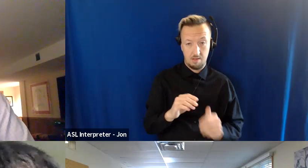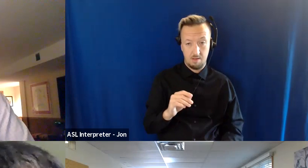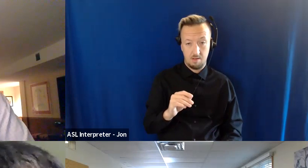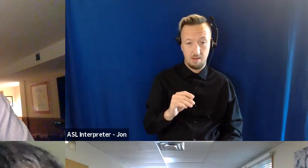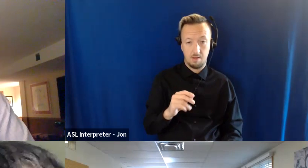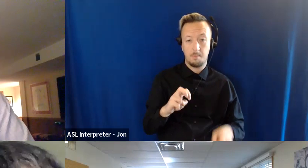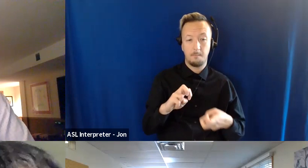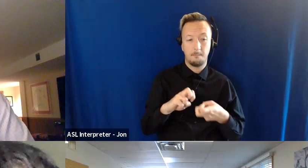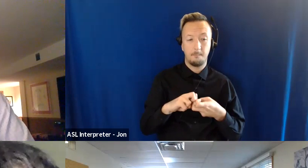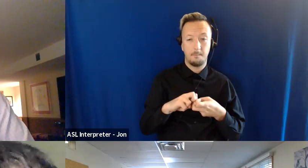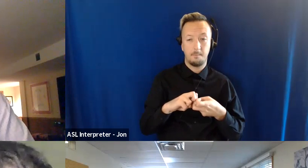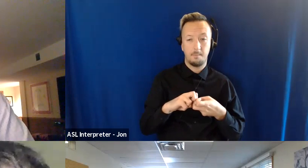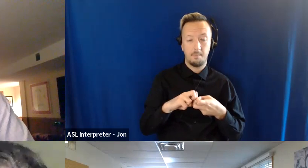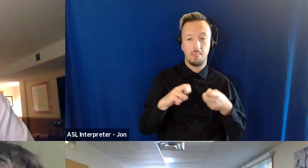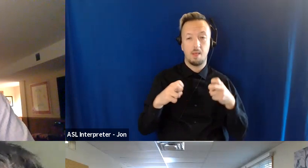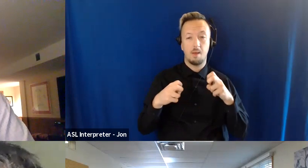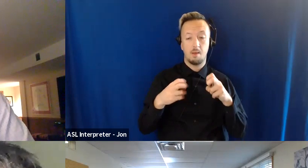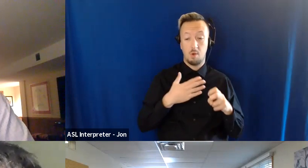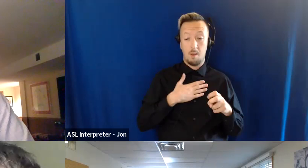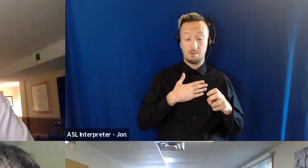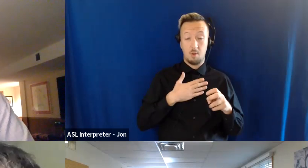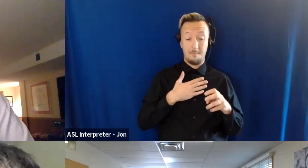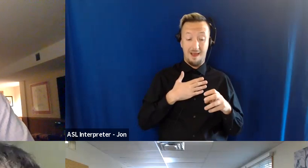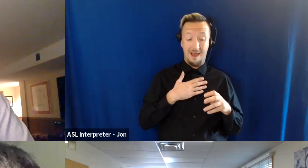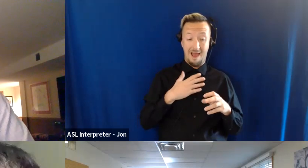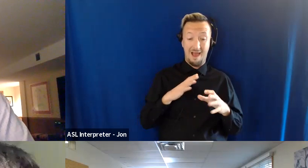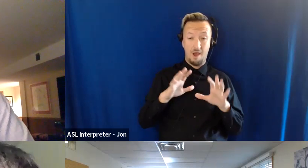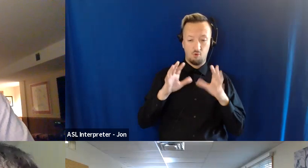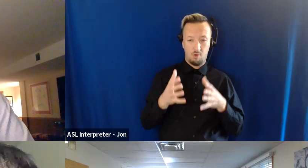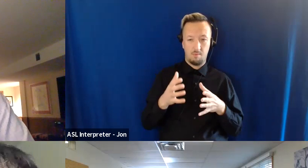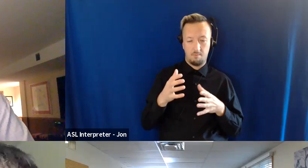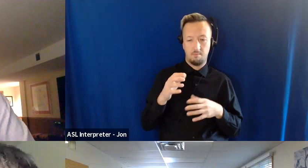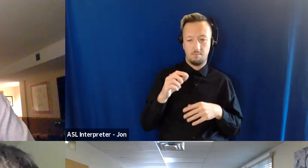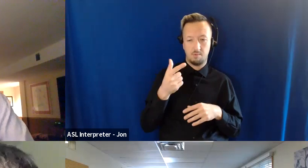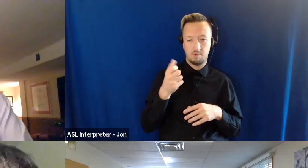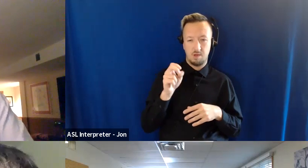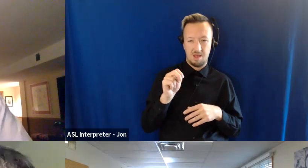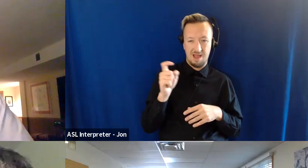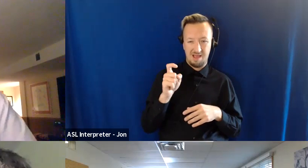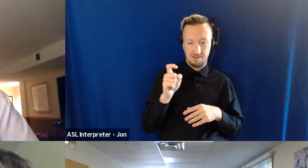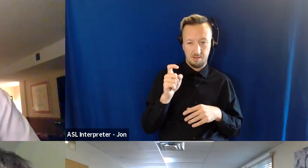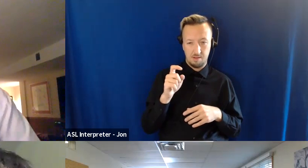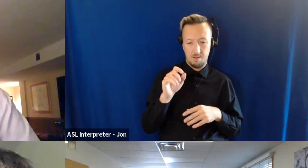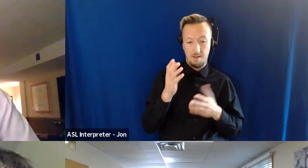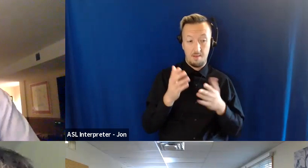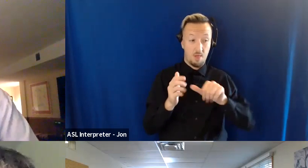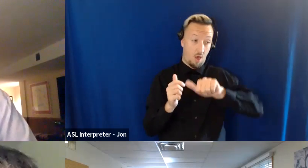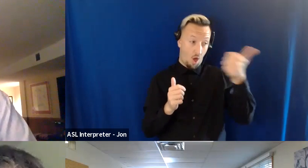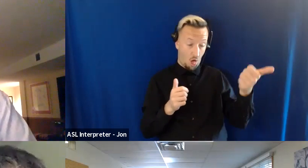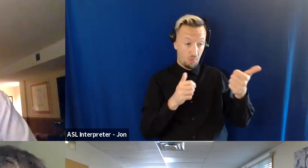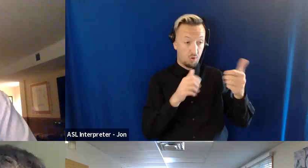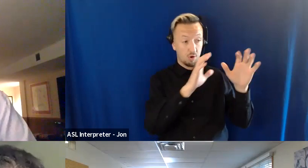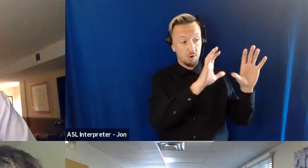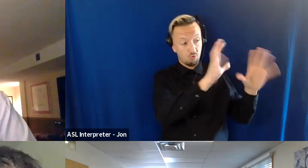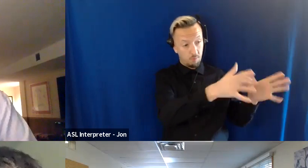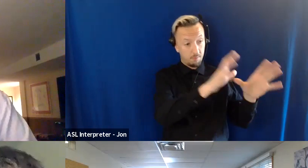The problems that my generation have towards accessibility might be the same as the other generations, but